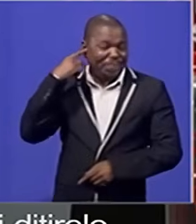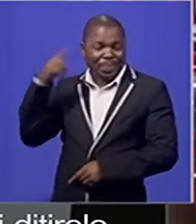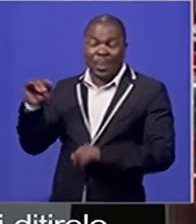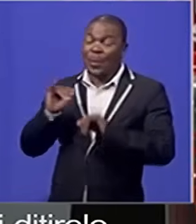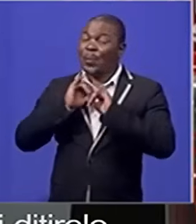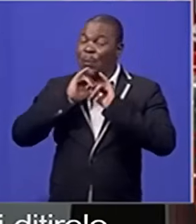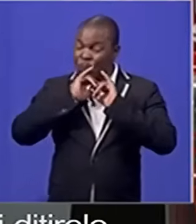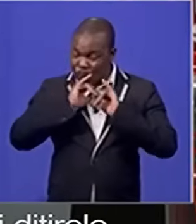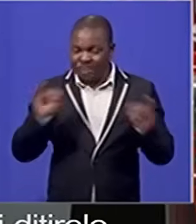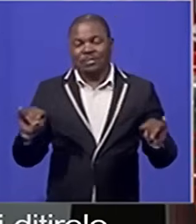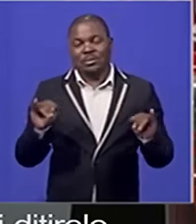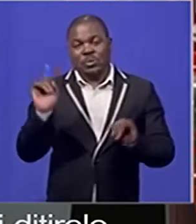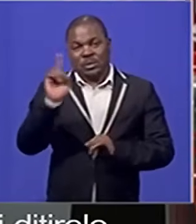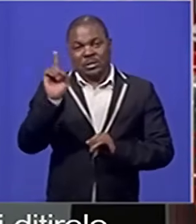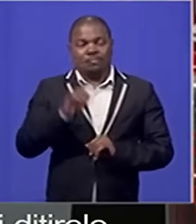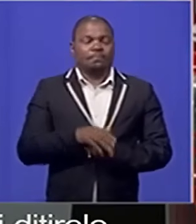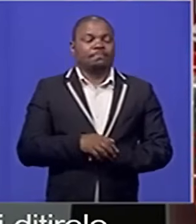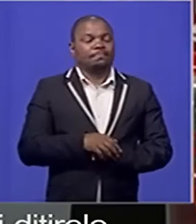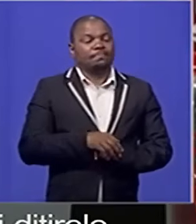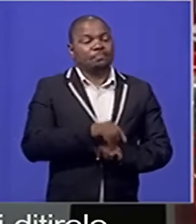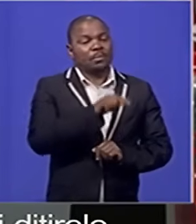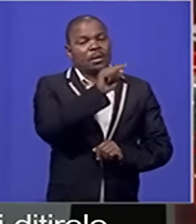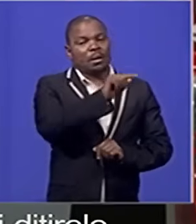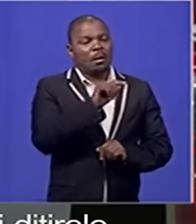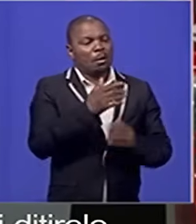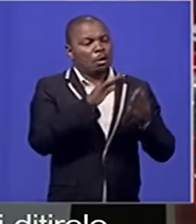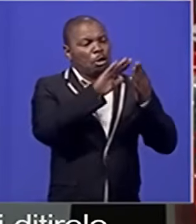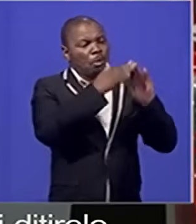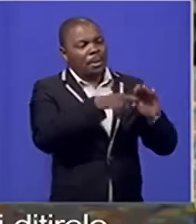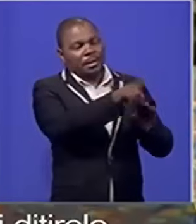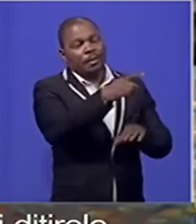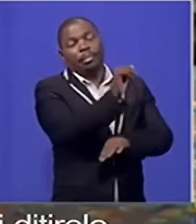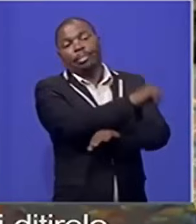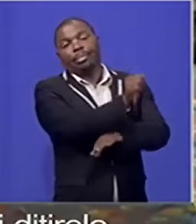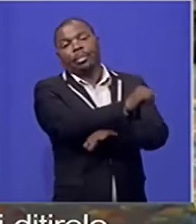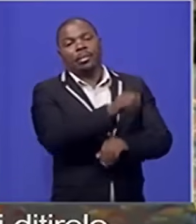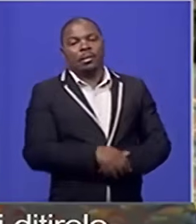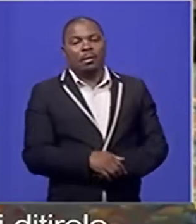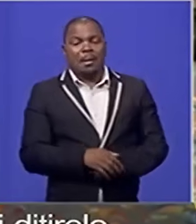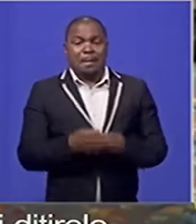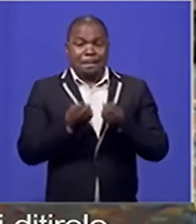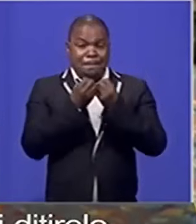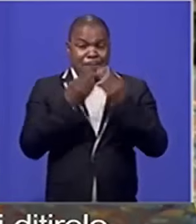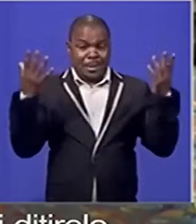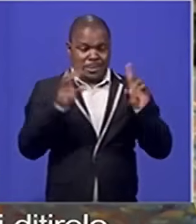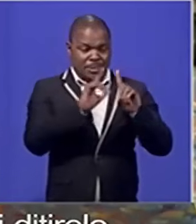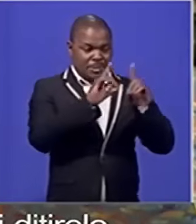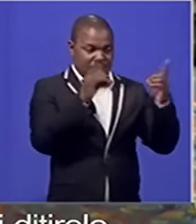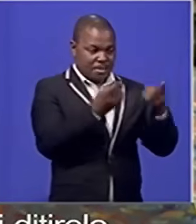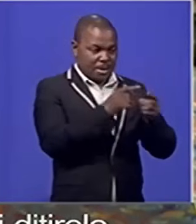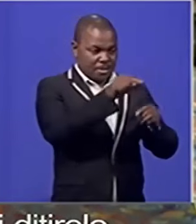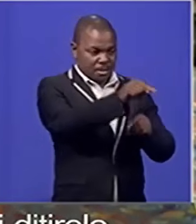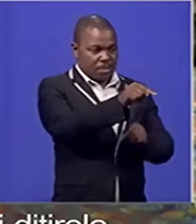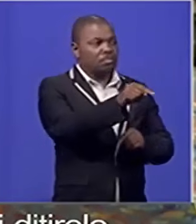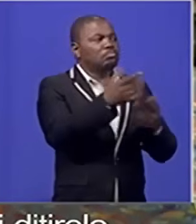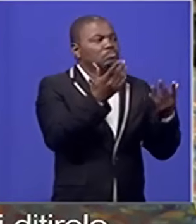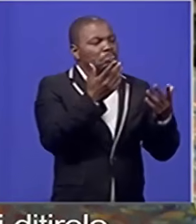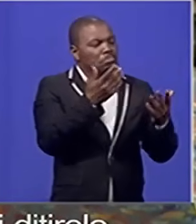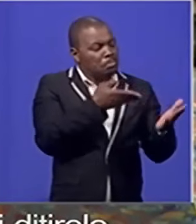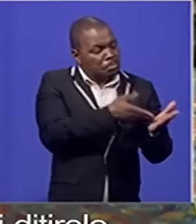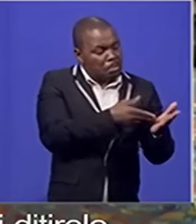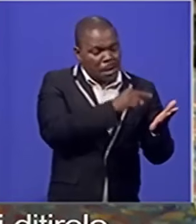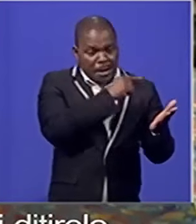an absolute disregard for our communities. Bontsi jwa mafapha a puso ao amegang mo pegelong